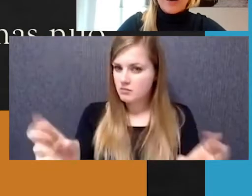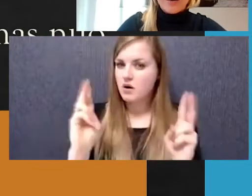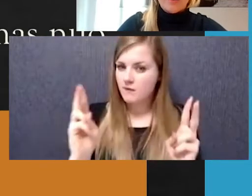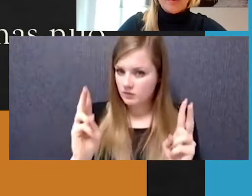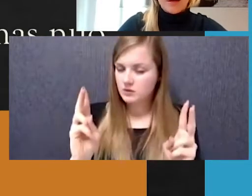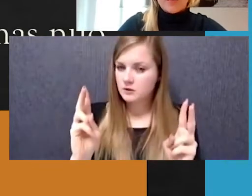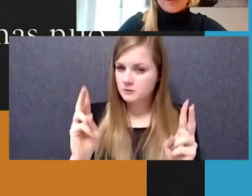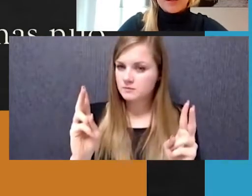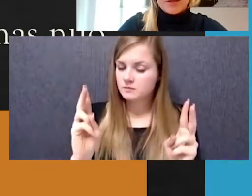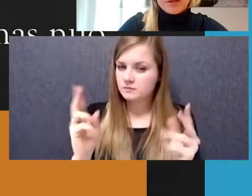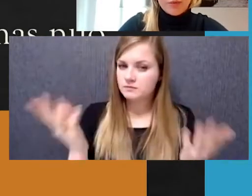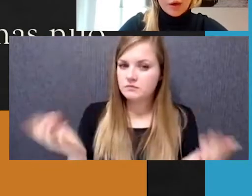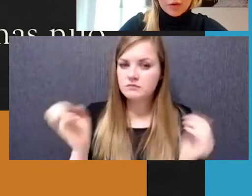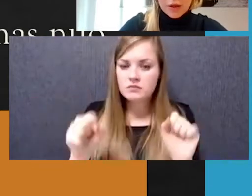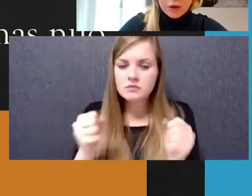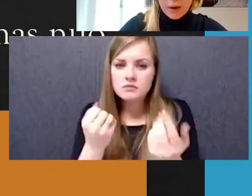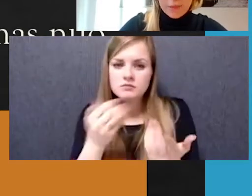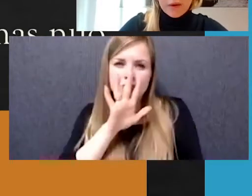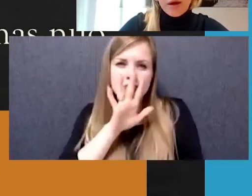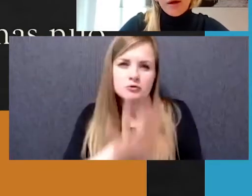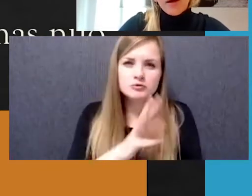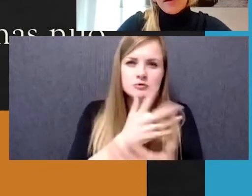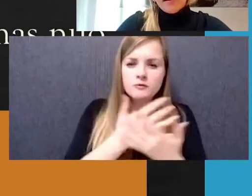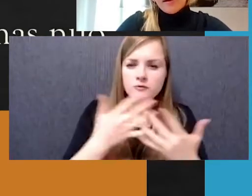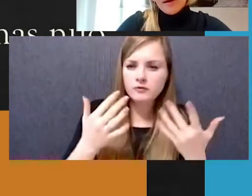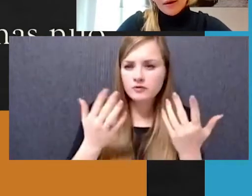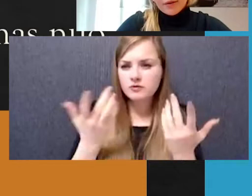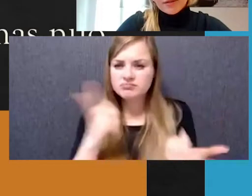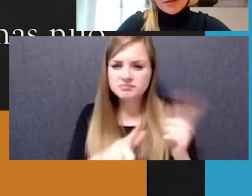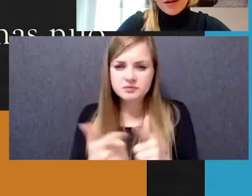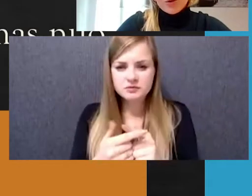ruling Beizaras against Lithuania.